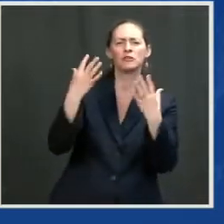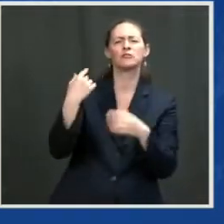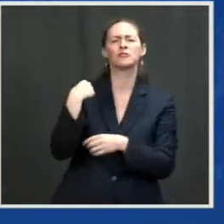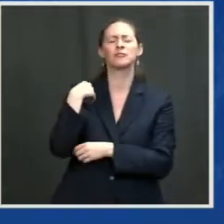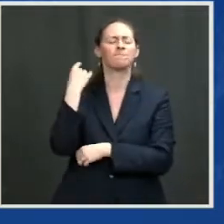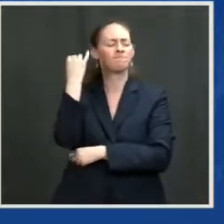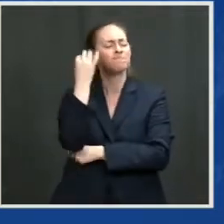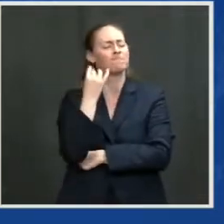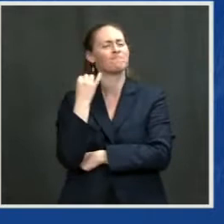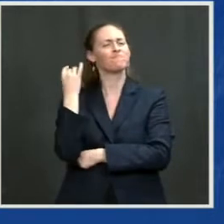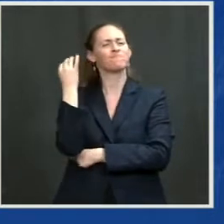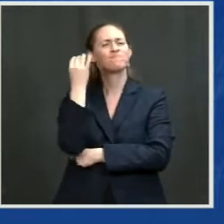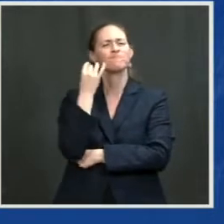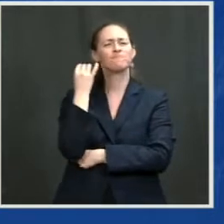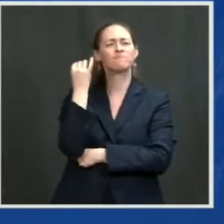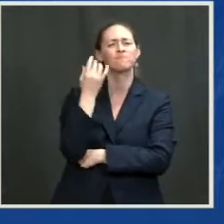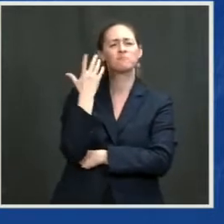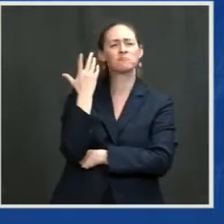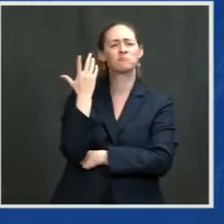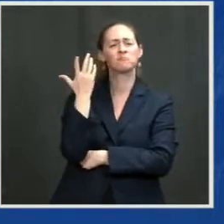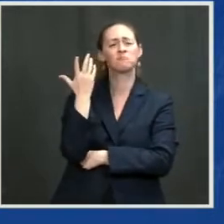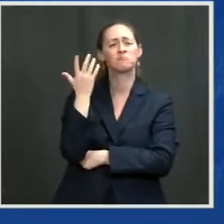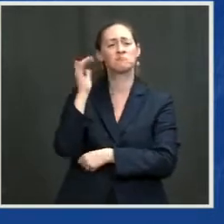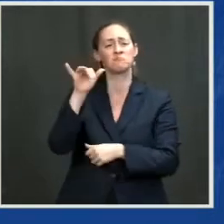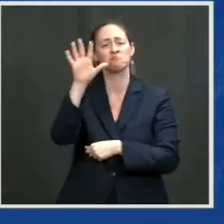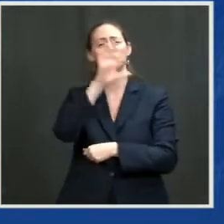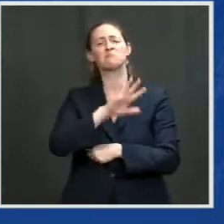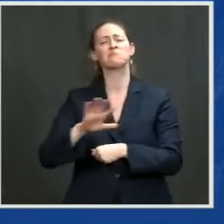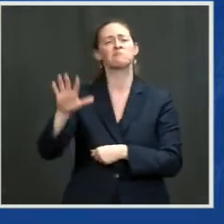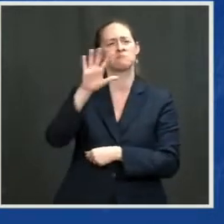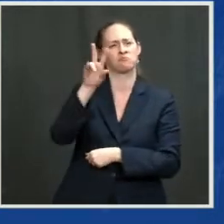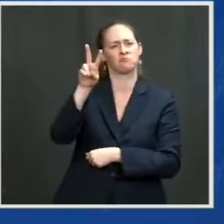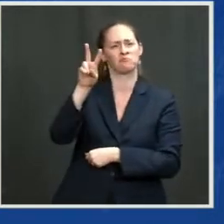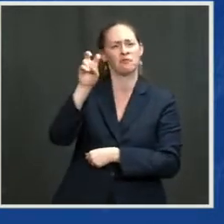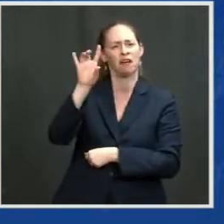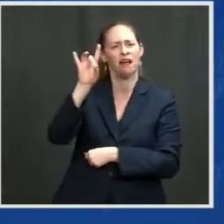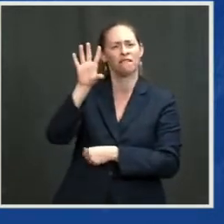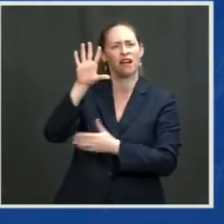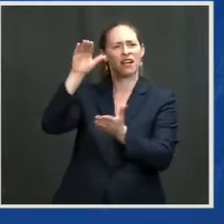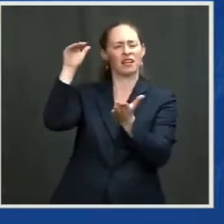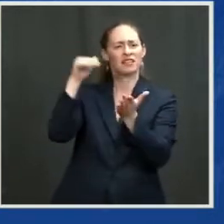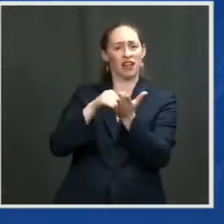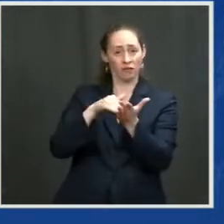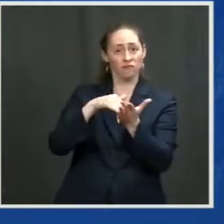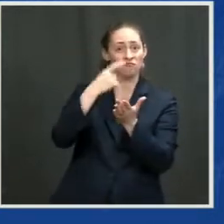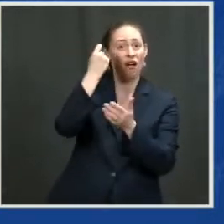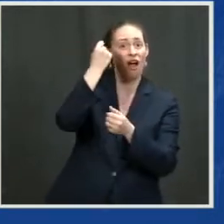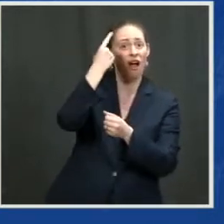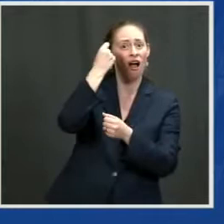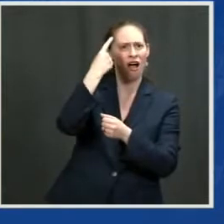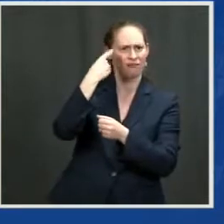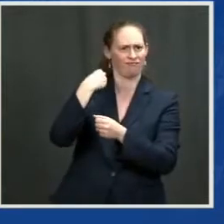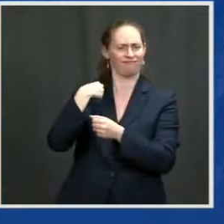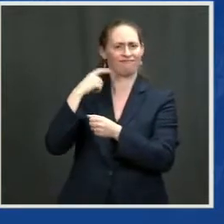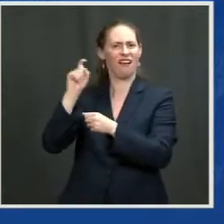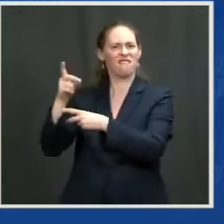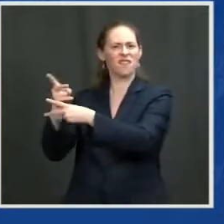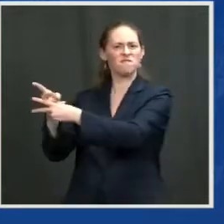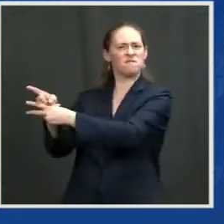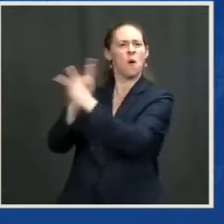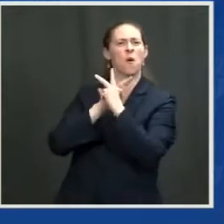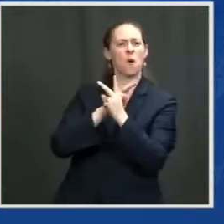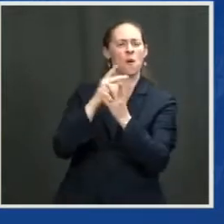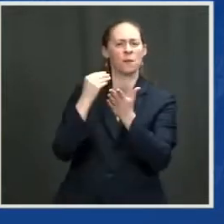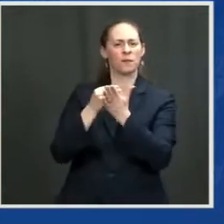a little over $285,000, but then I had to borrow some money and to get through it, and I just won barely